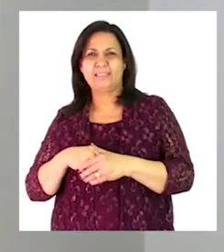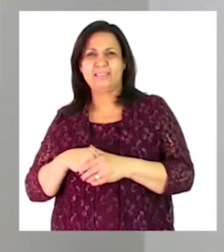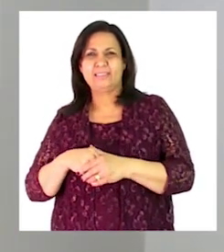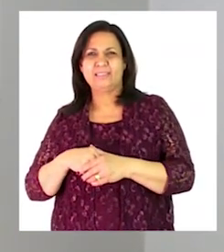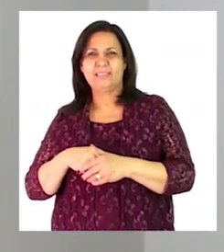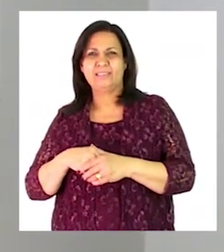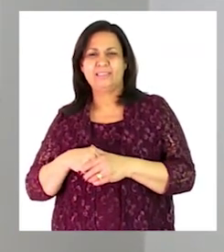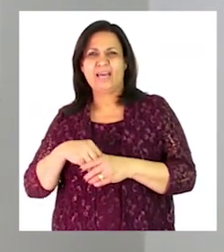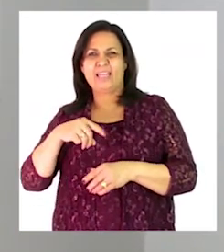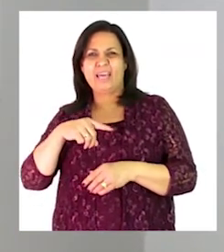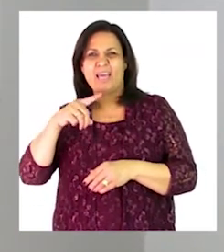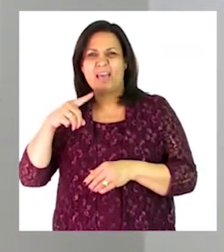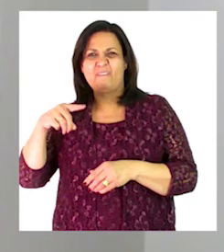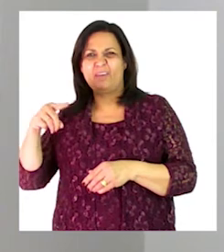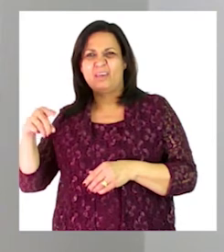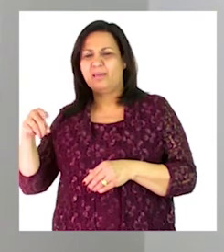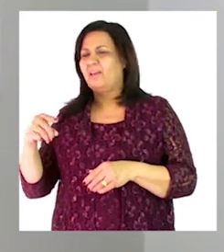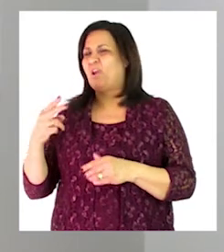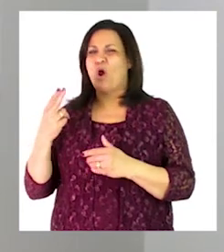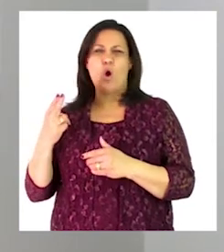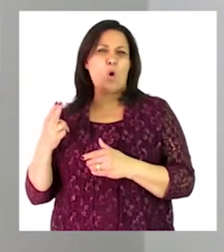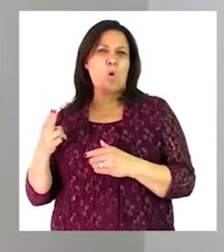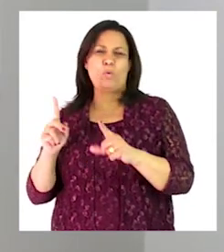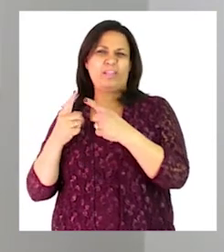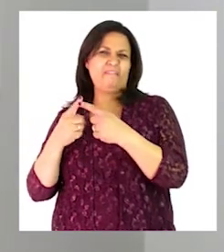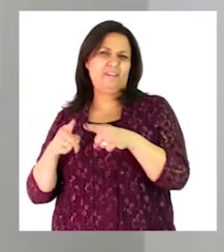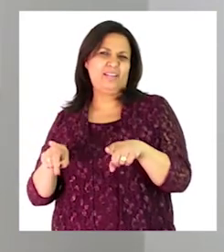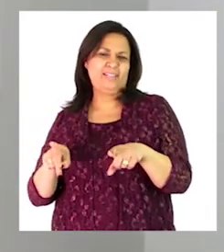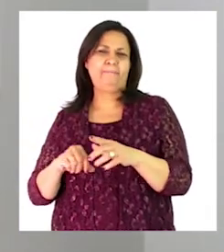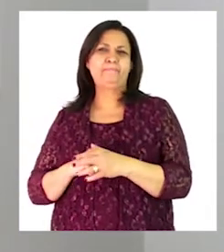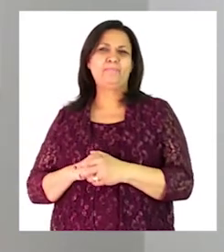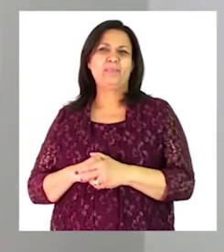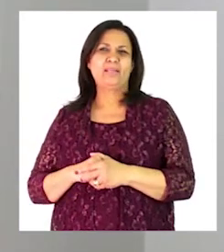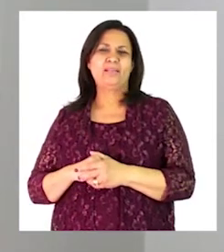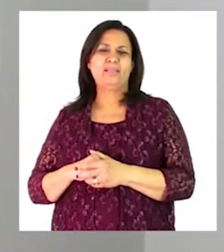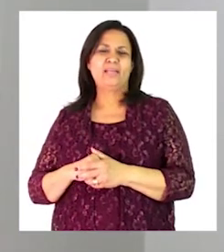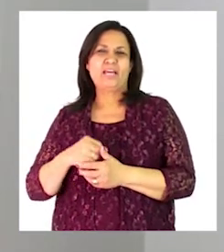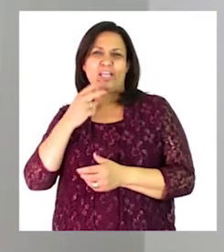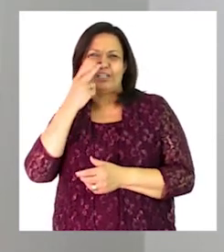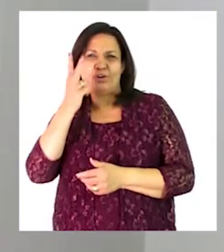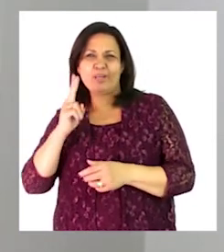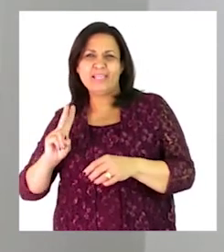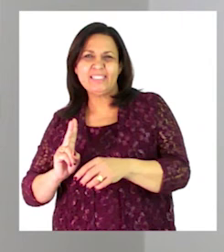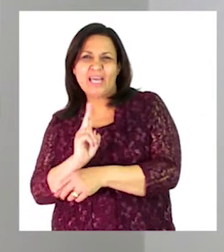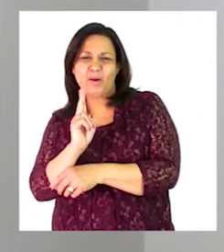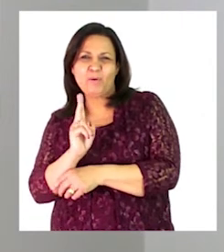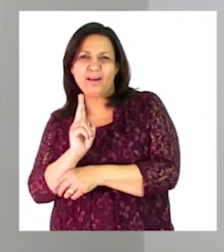curvy like the first one? No. Well done. Let's look at the second